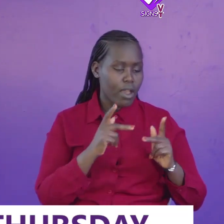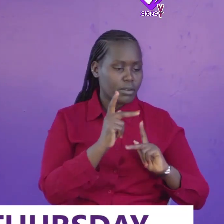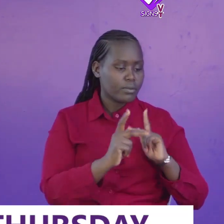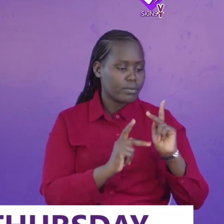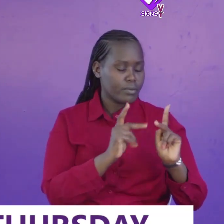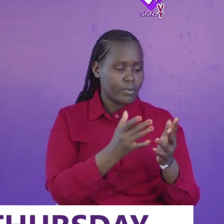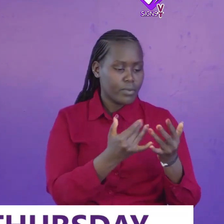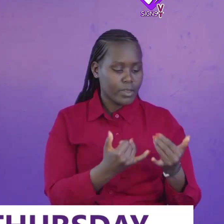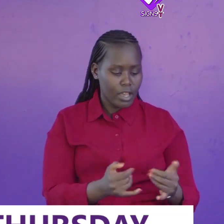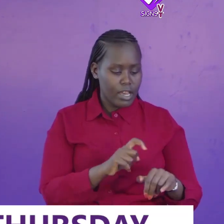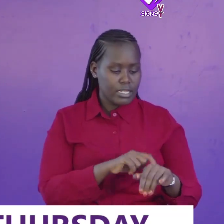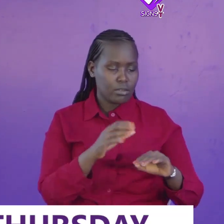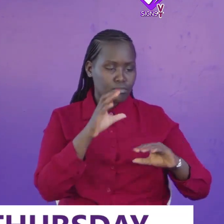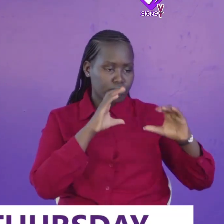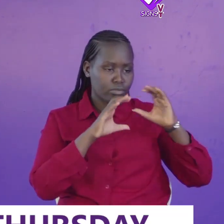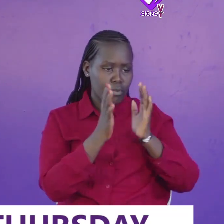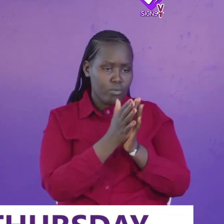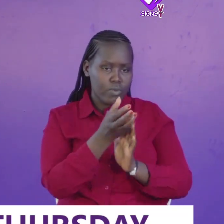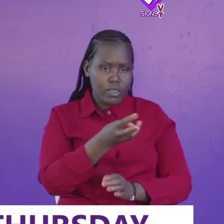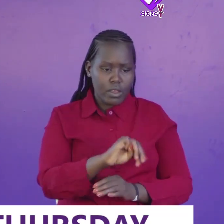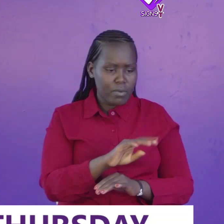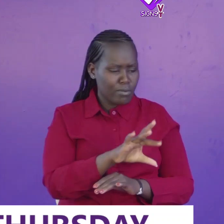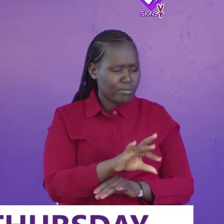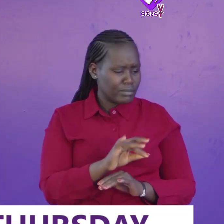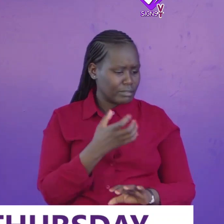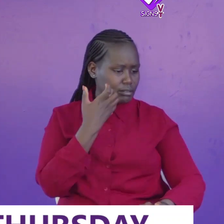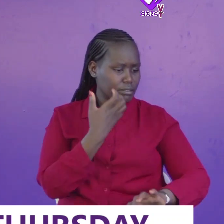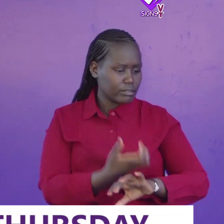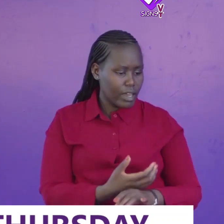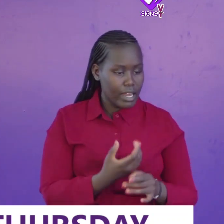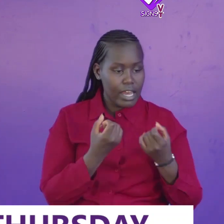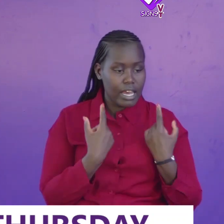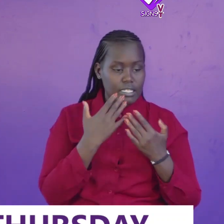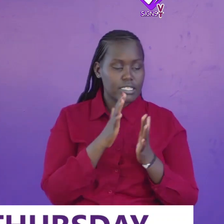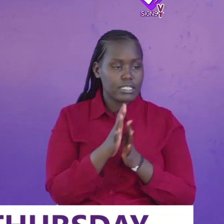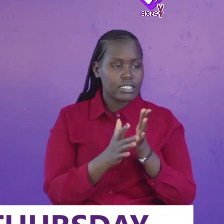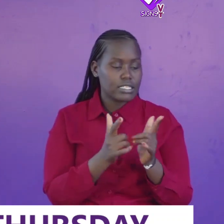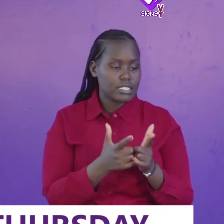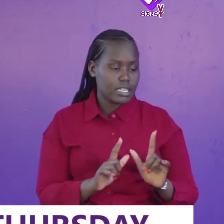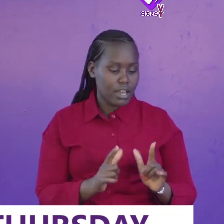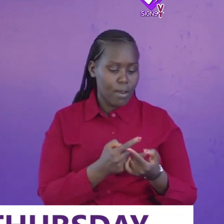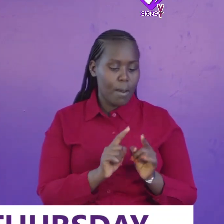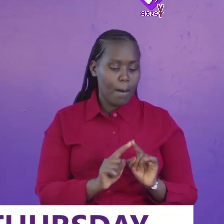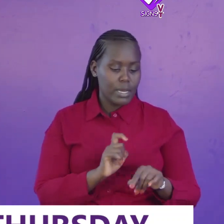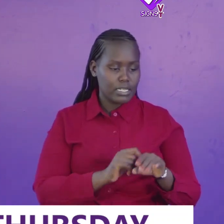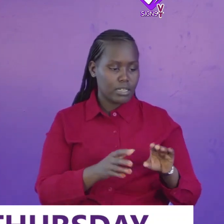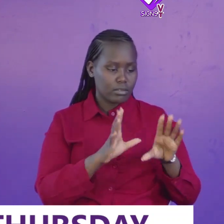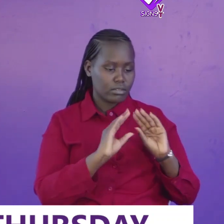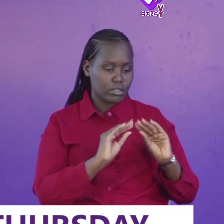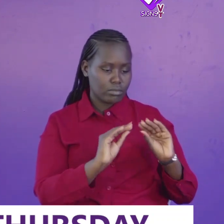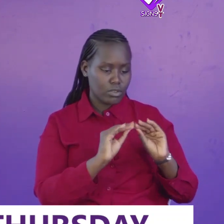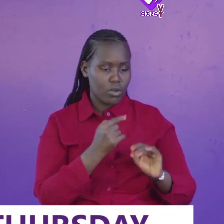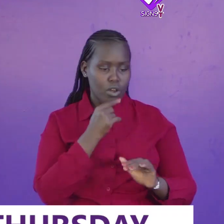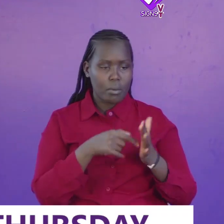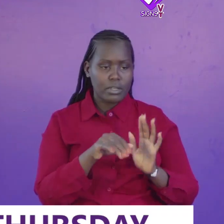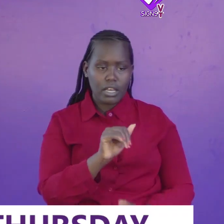Now nikiongea na wao, I was finding it very difficult understanding some signs, but wakikufunza na kuambia this is A, this